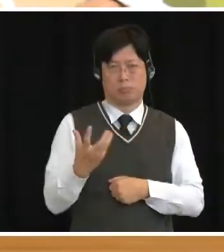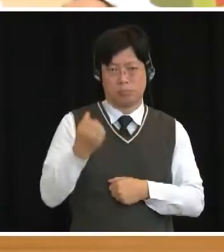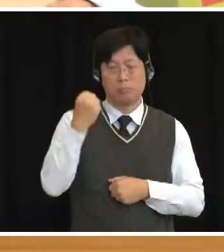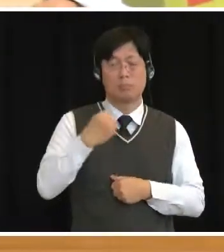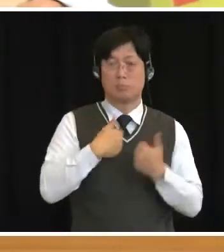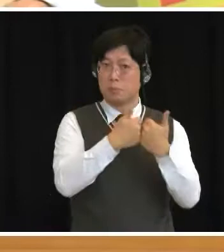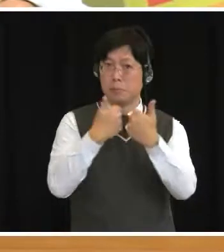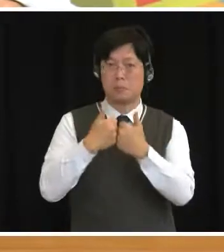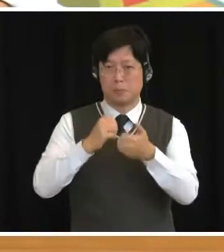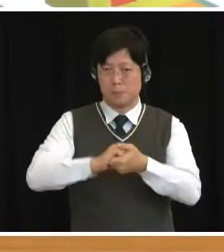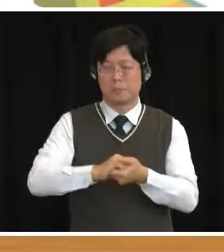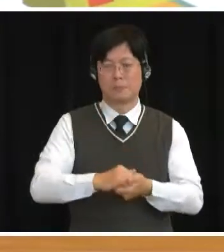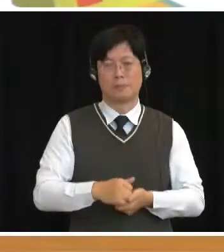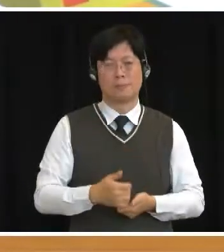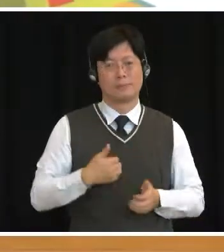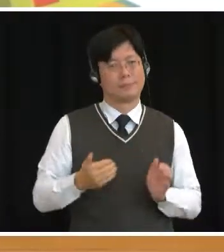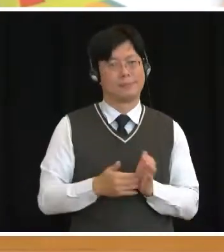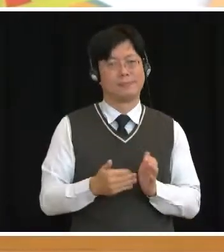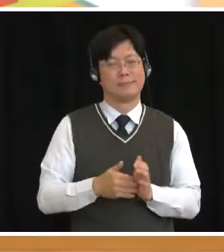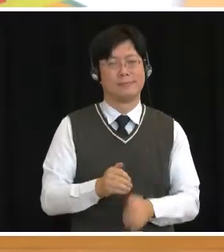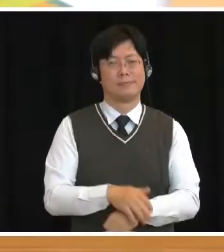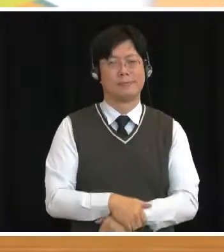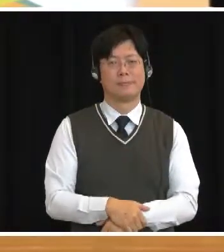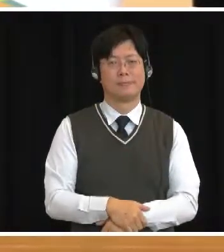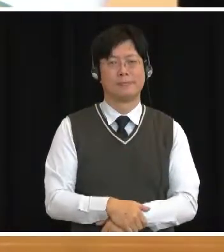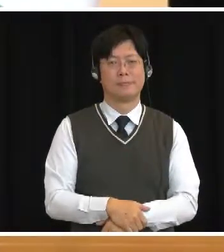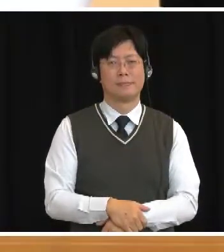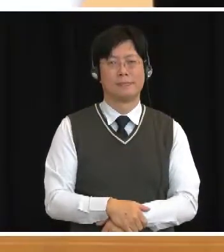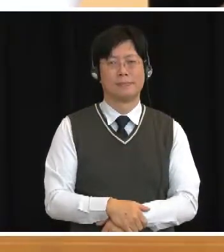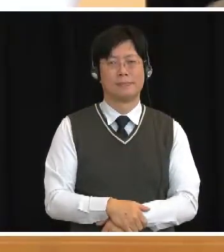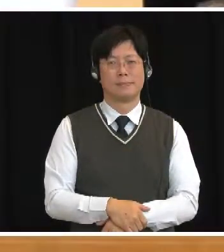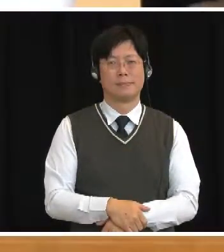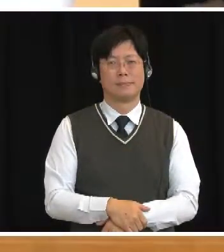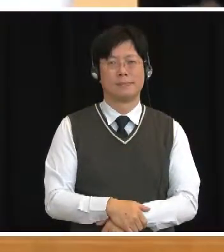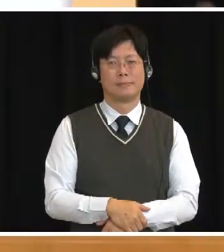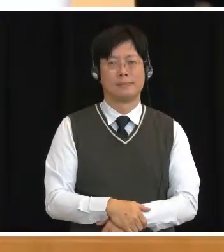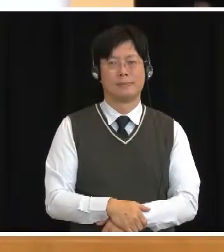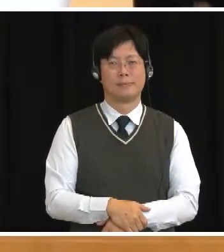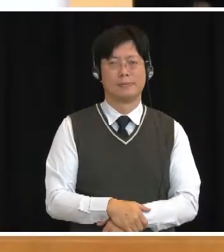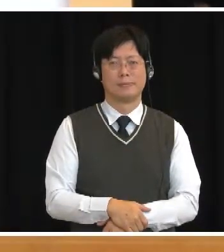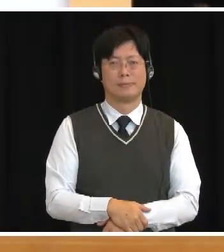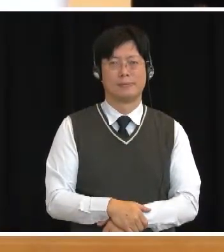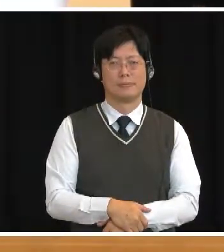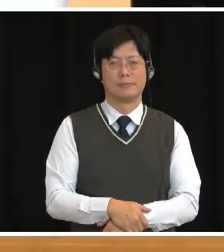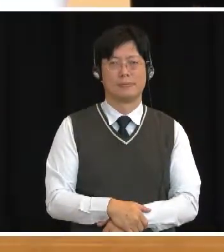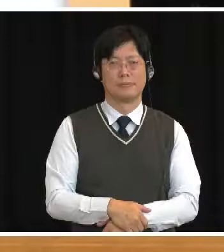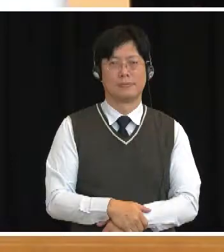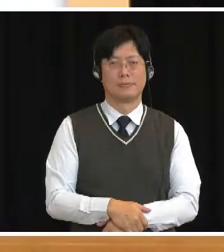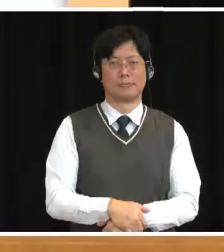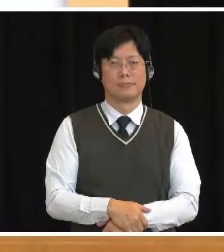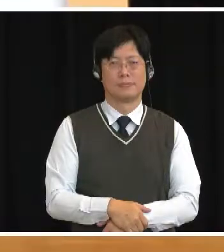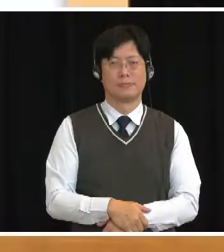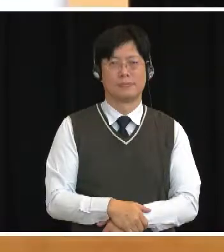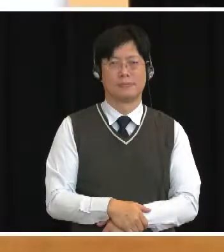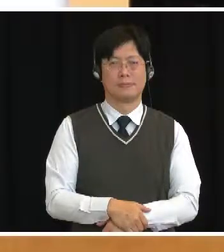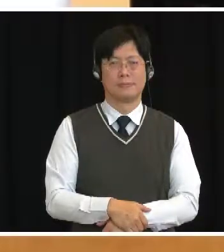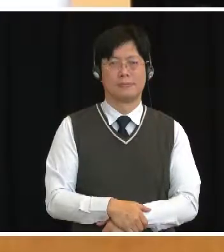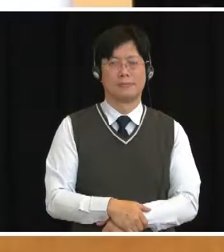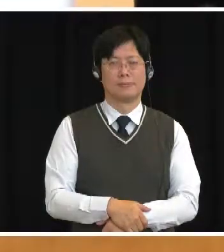I think we need to respect the rights of the legislators and their responsibilities in carrying out these functions.